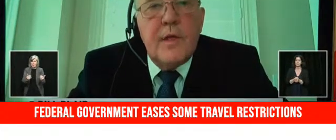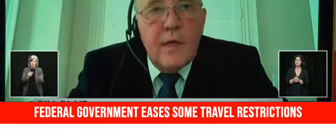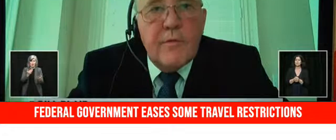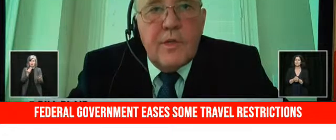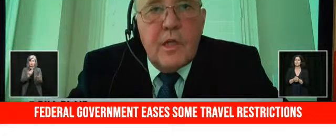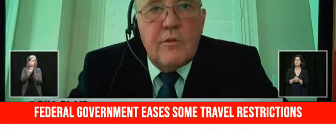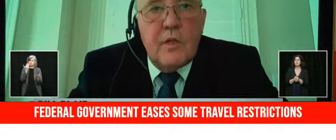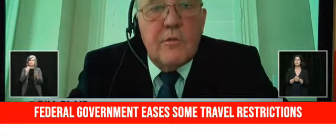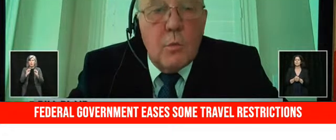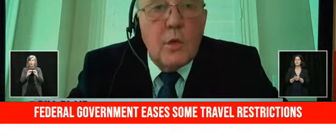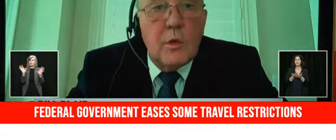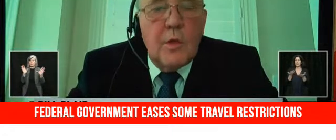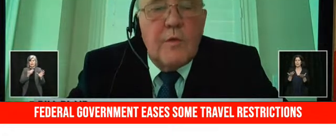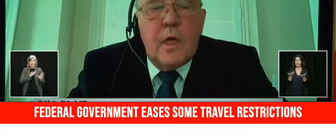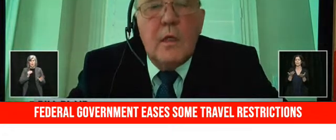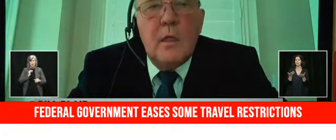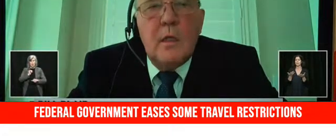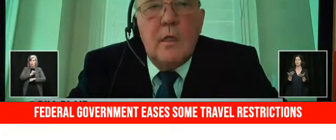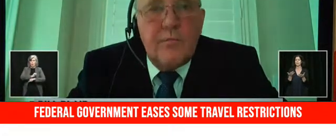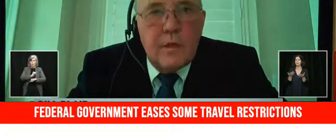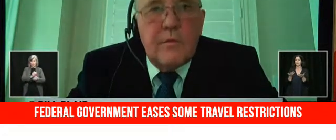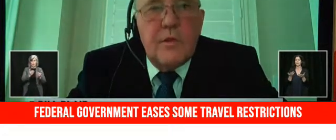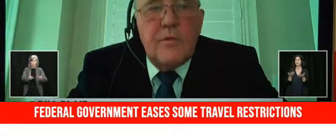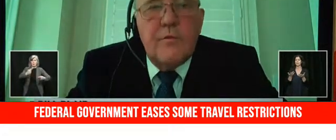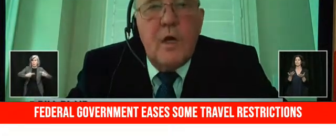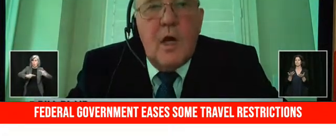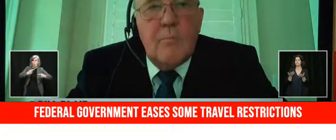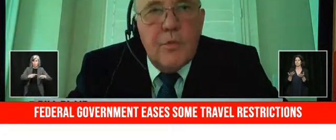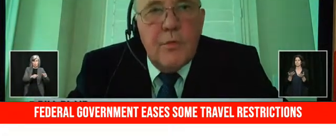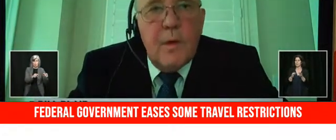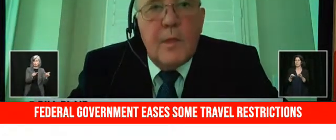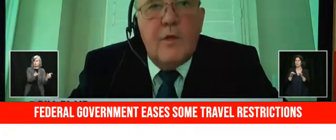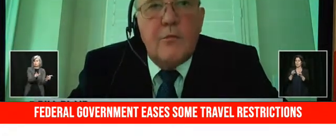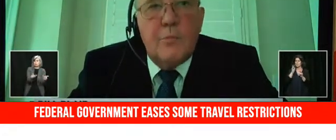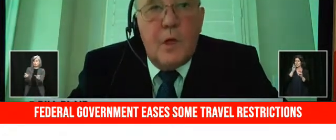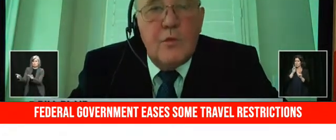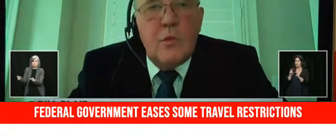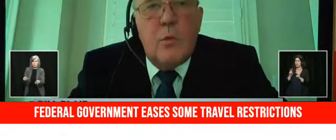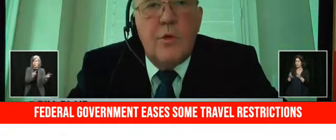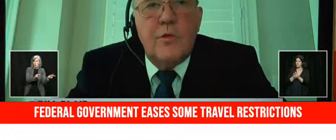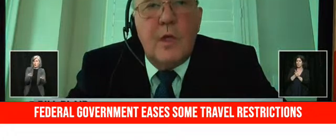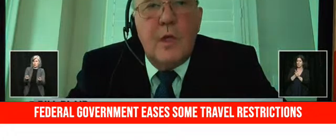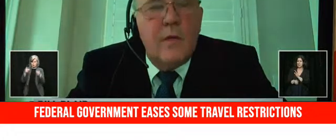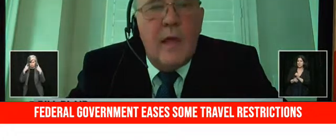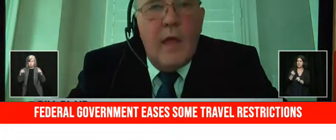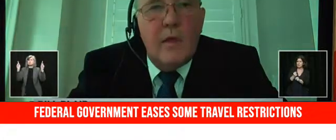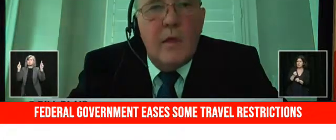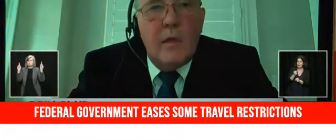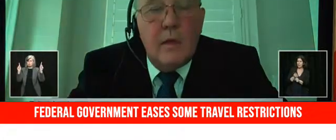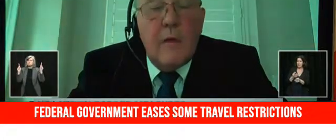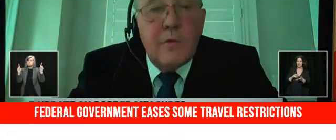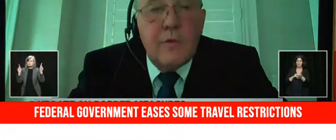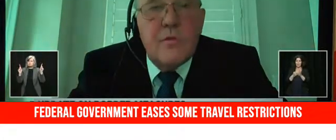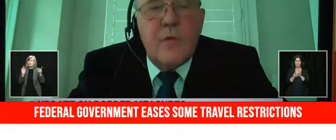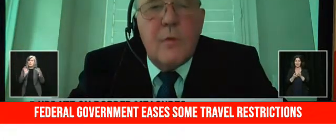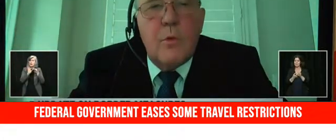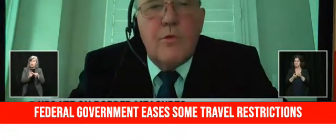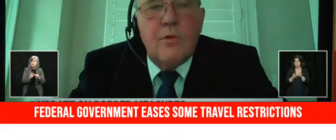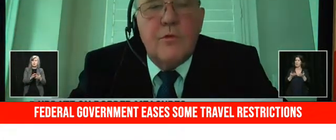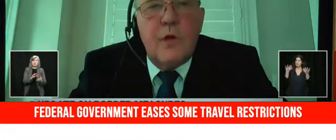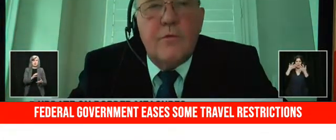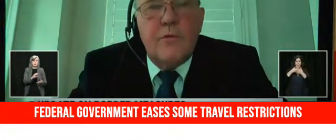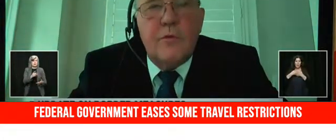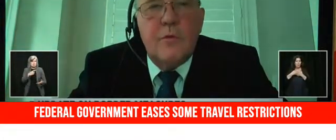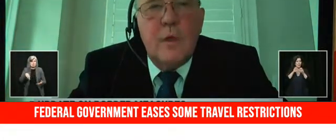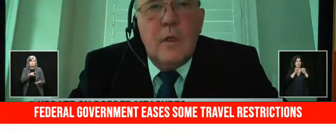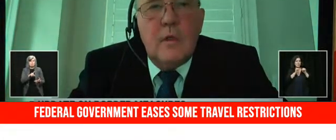evidence of the efficacy of the work that we have done, the effectiveness of both the public health response in quarantine and the efforts of our border